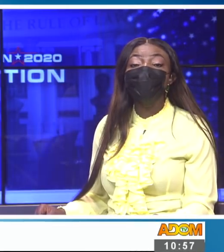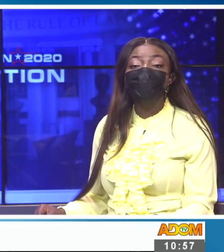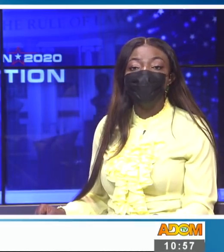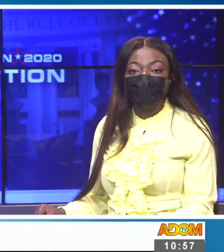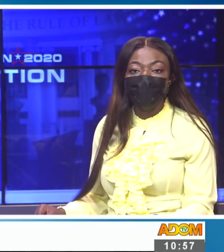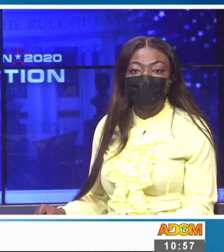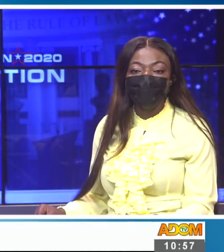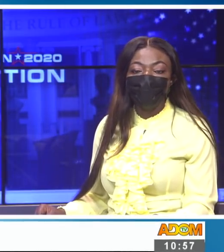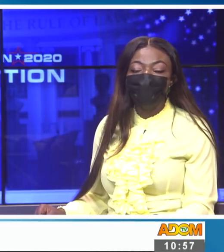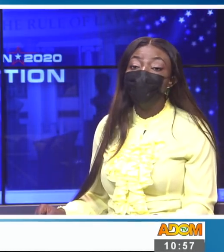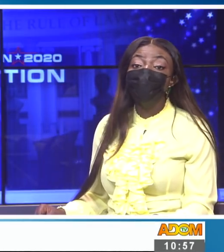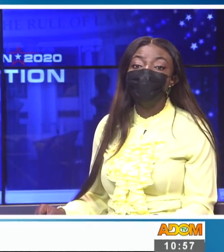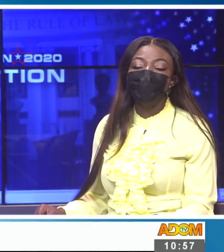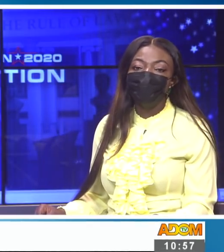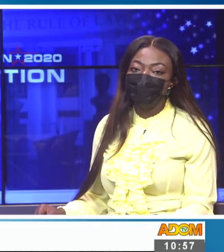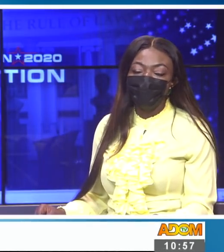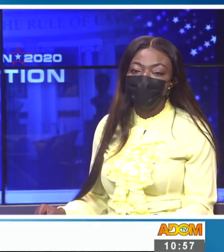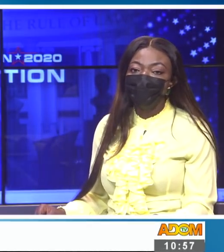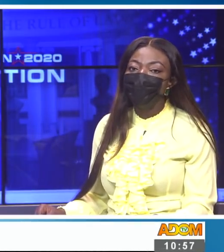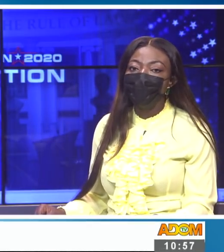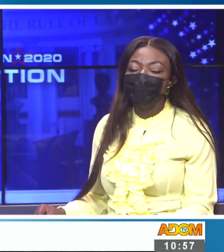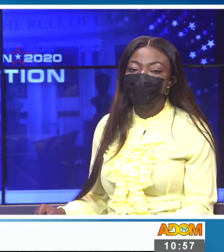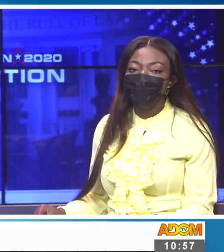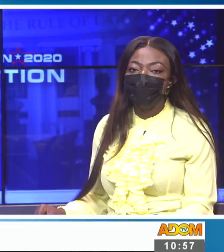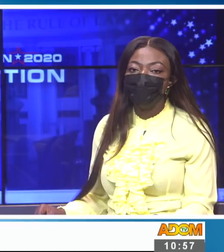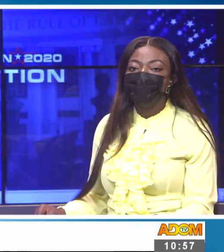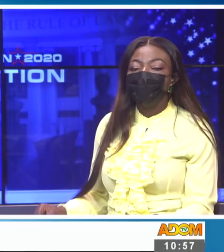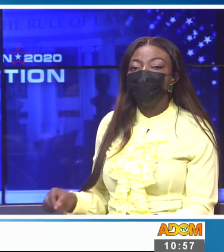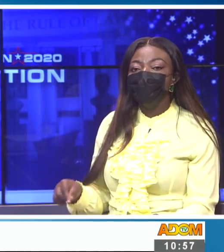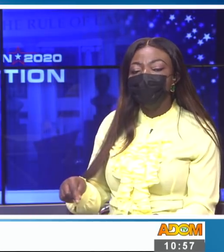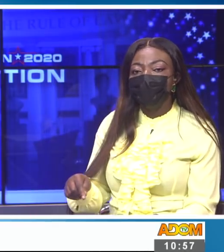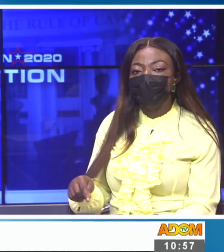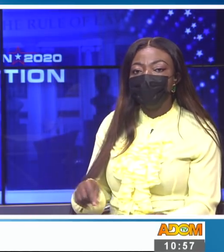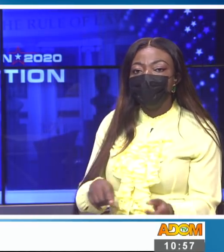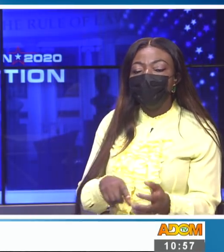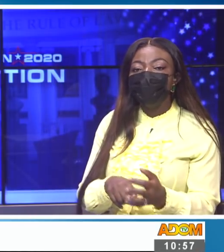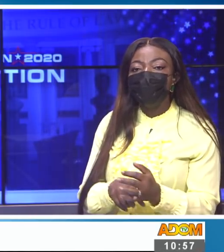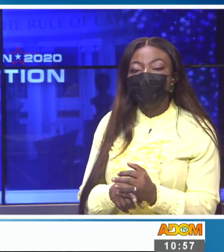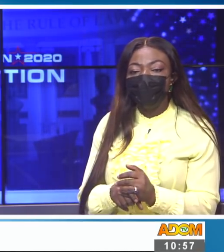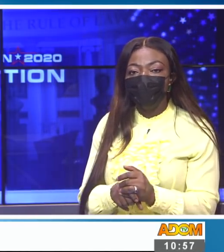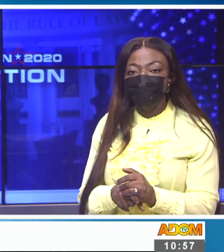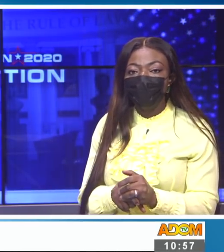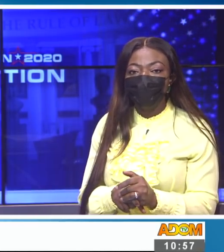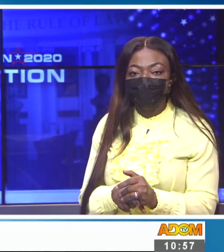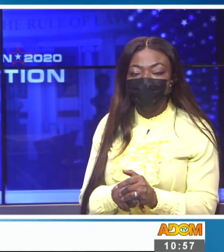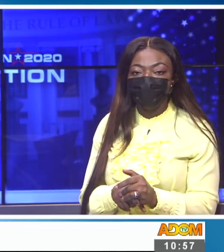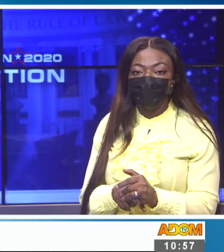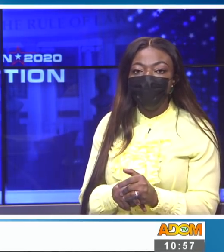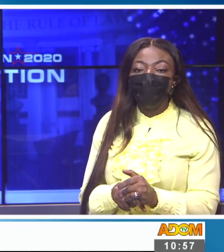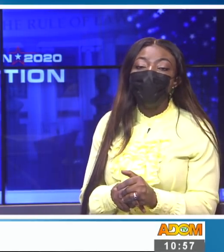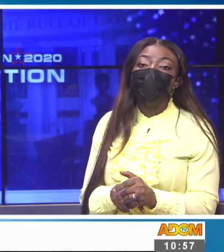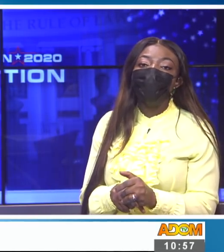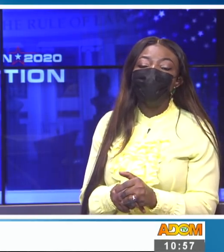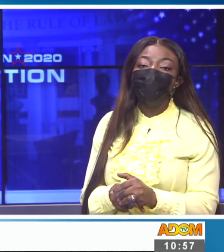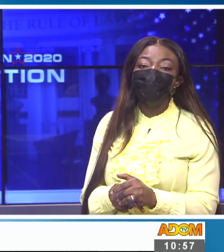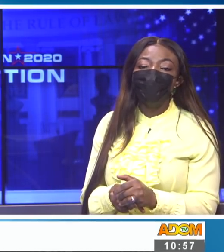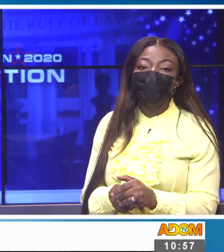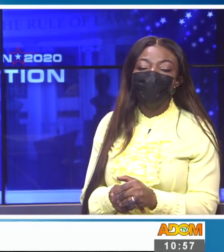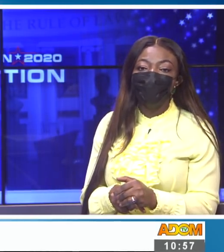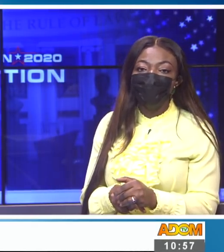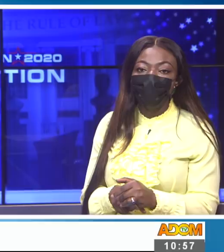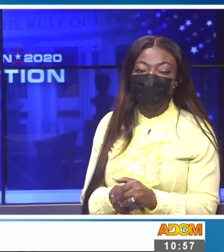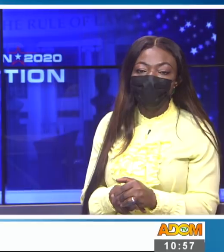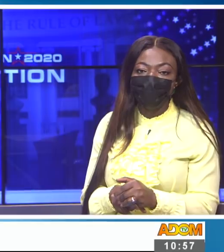ene no ani ni yi a na ohu ne se onokora wa nkasa yi efi se edine kane omuka se